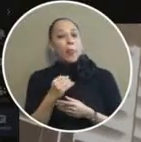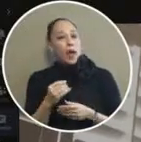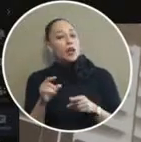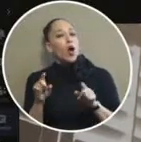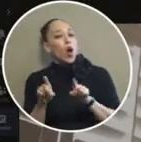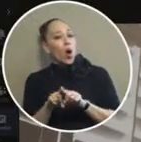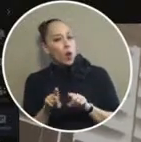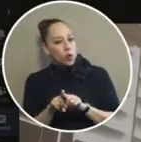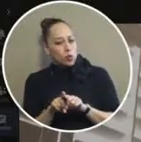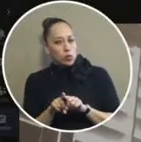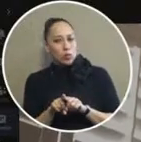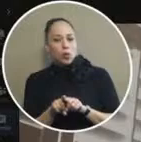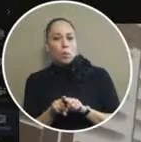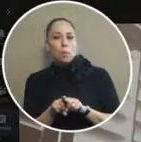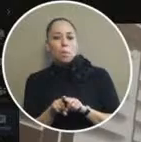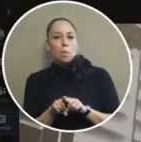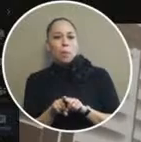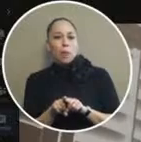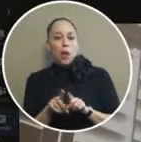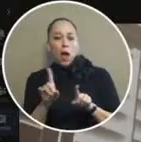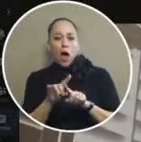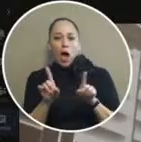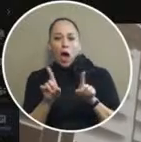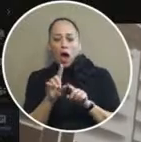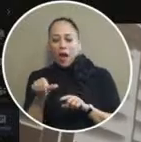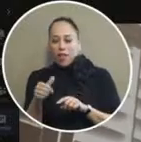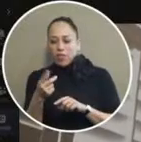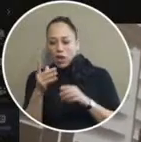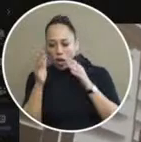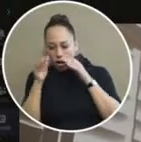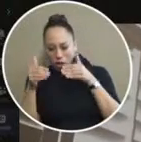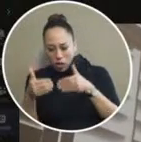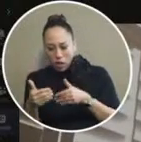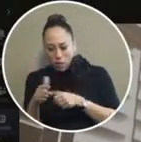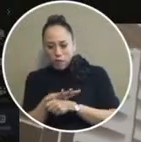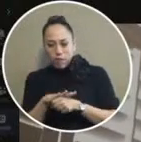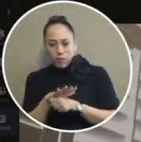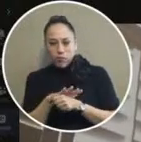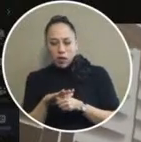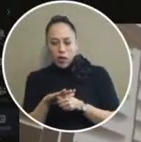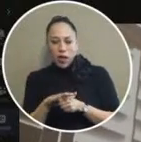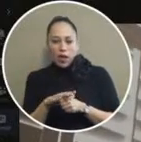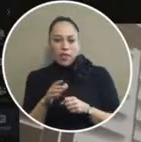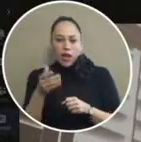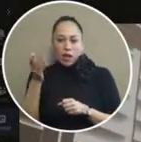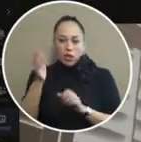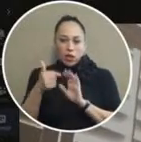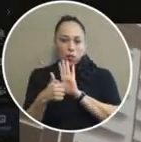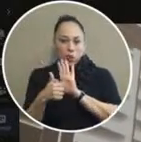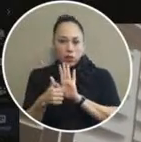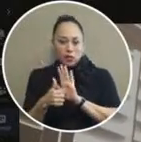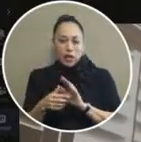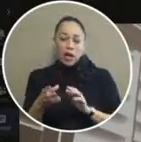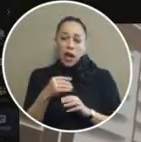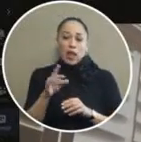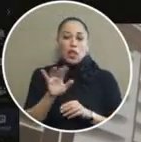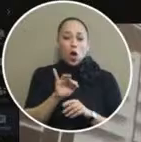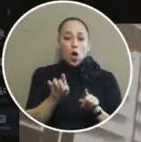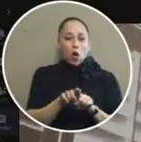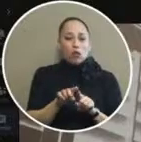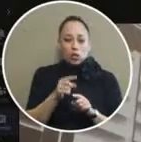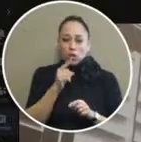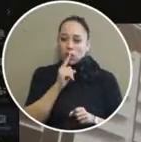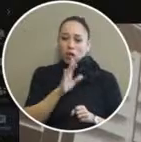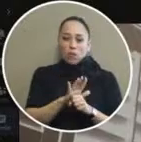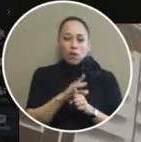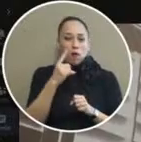also delicately. Other key focus areas that Julie Baldwin did a great job of presenting, and then Ben Fife and what he pointed out, our commitment